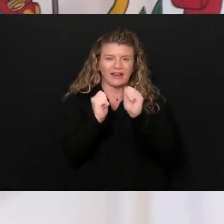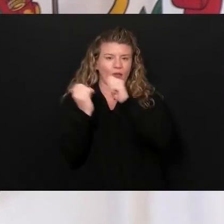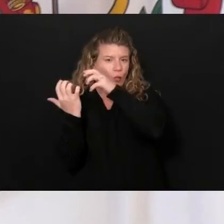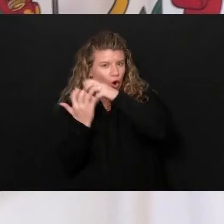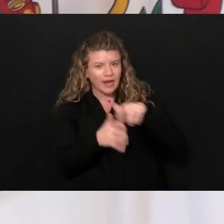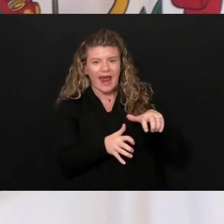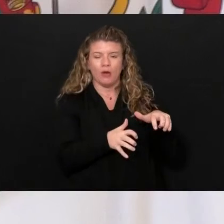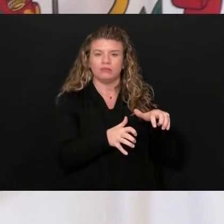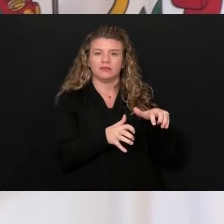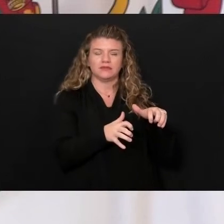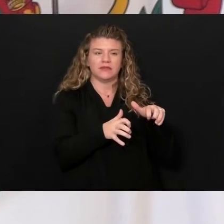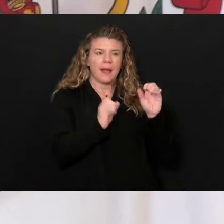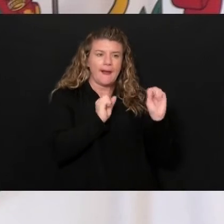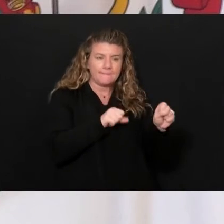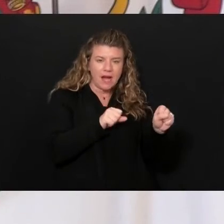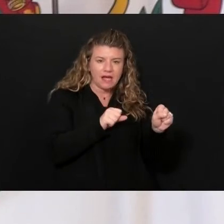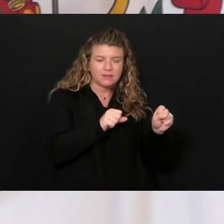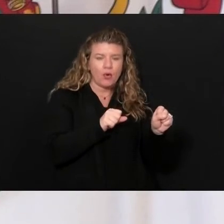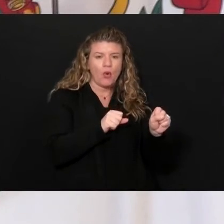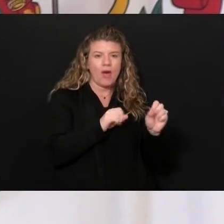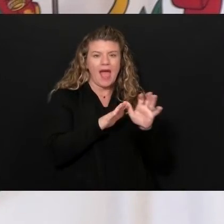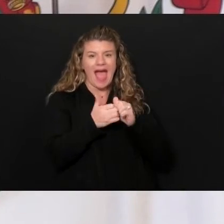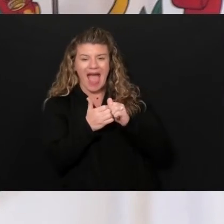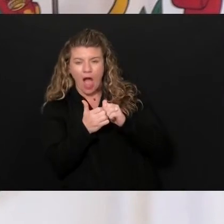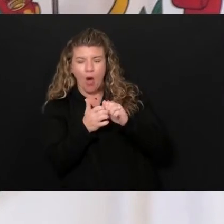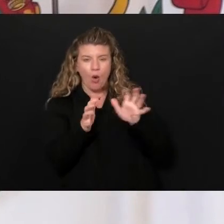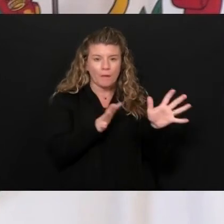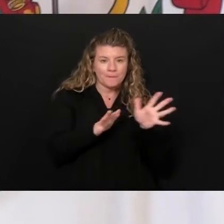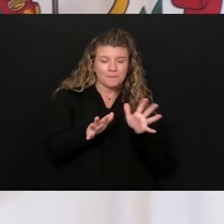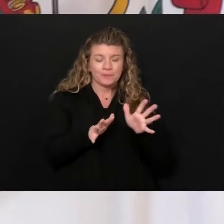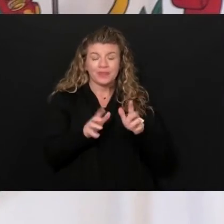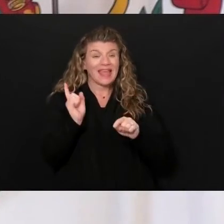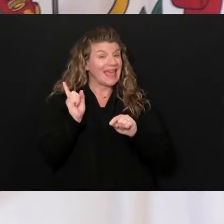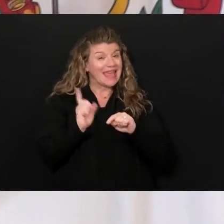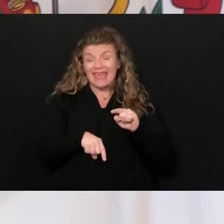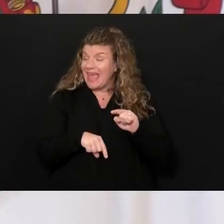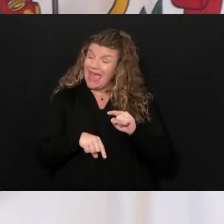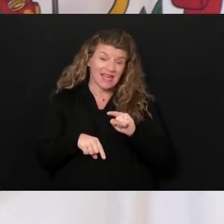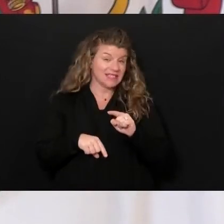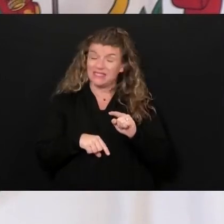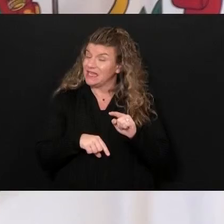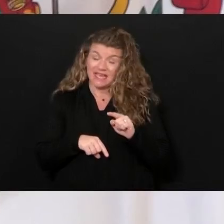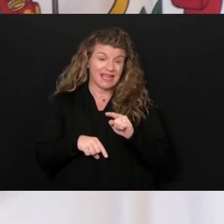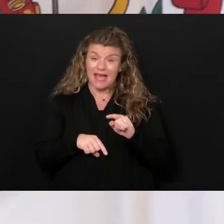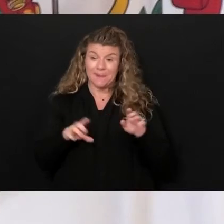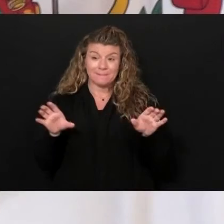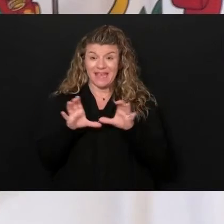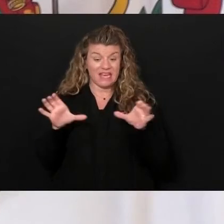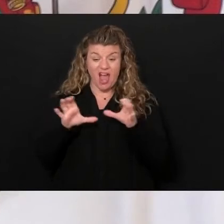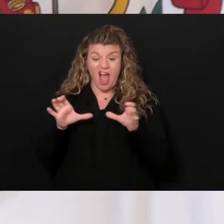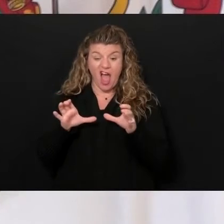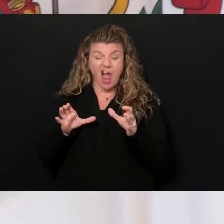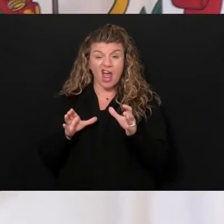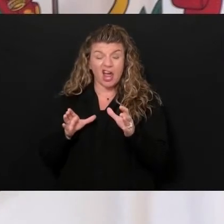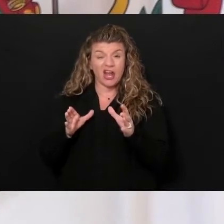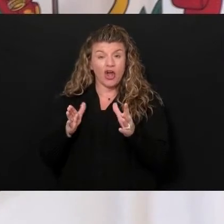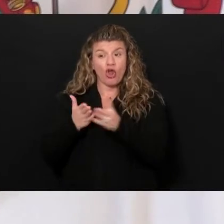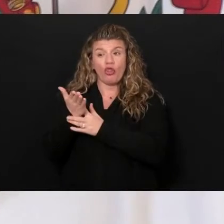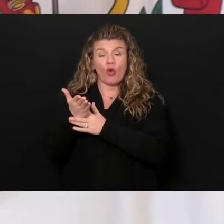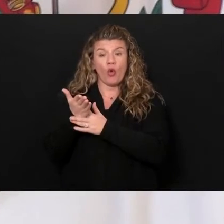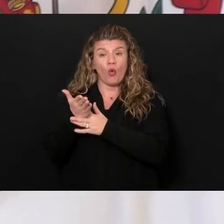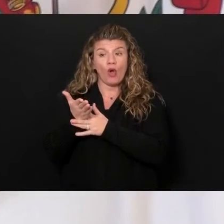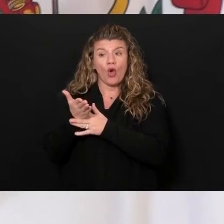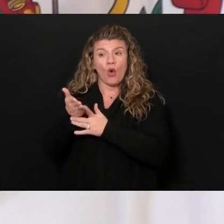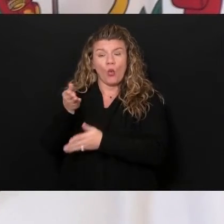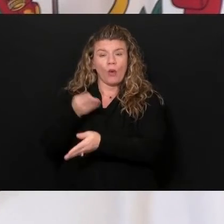through a possible way. It cannot be done just as a simple replacement